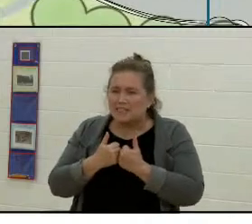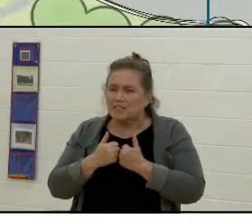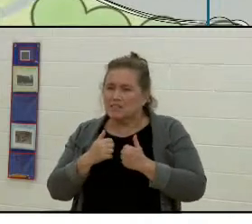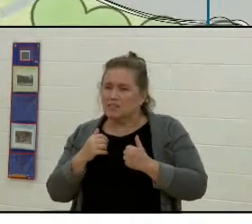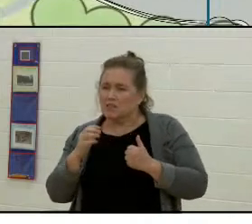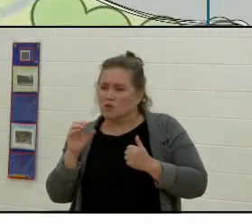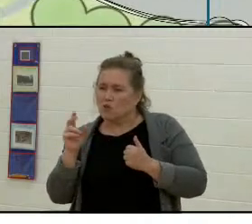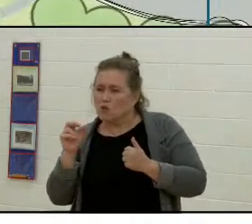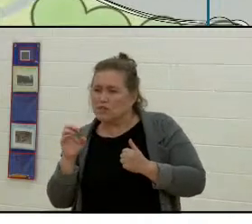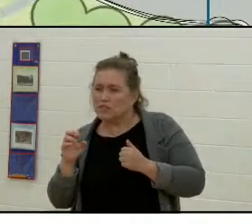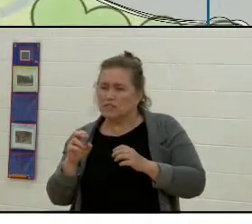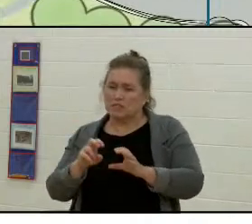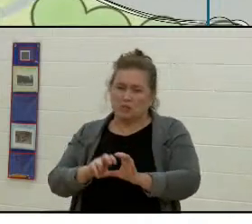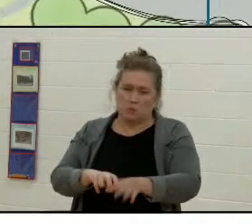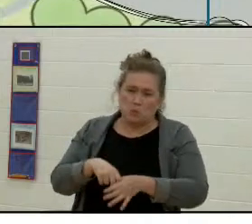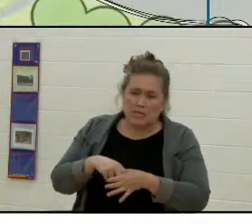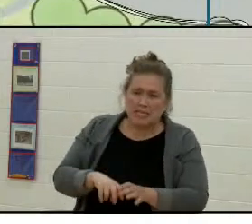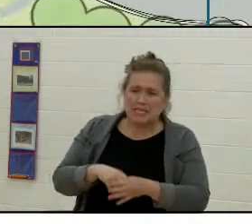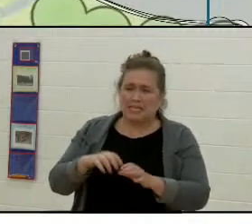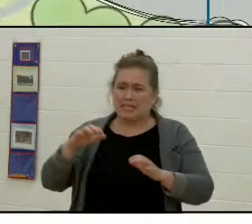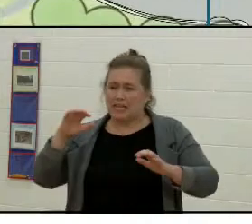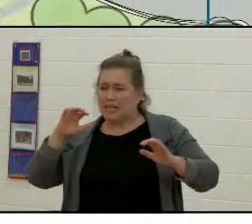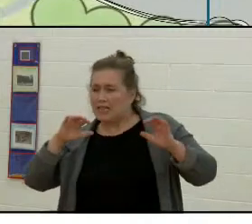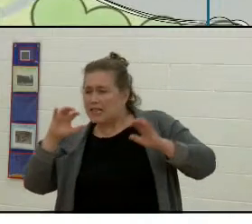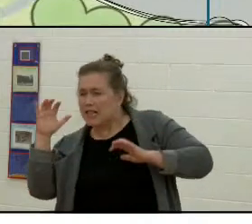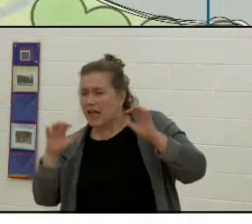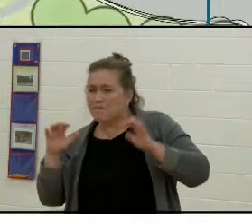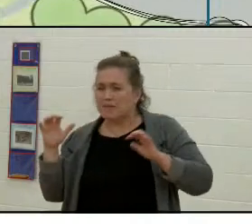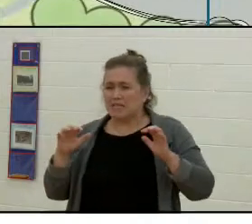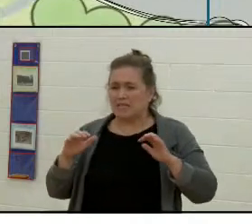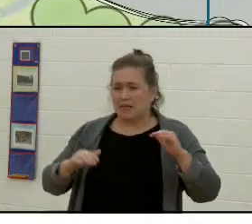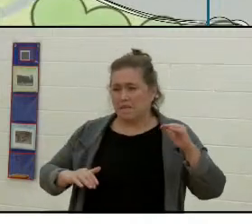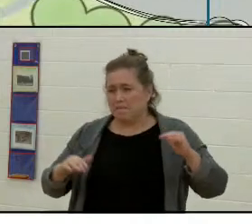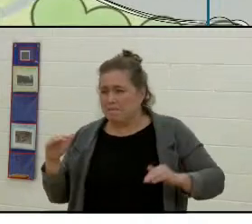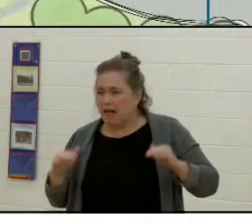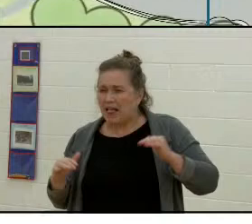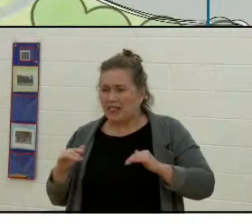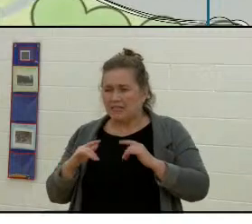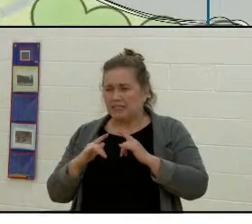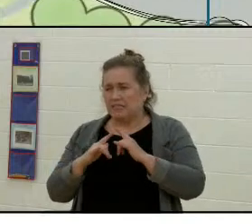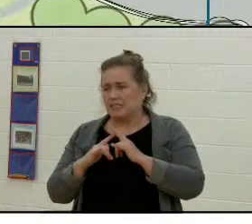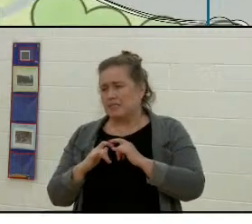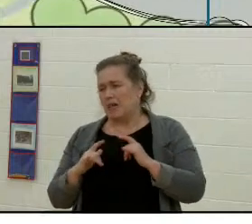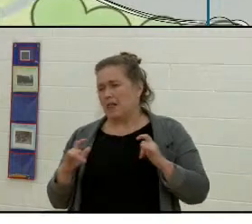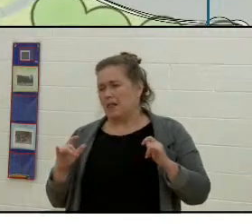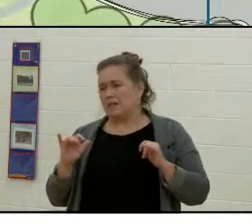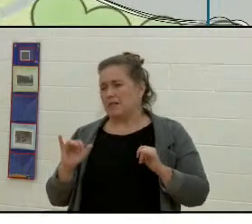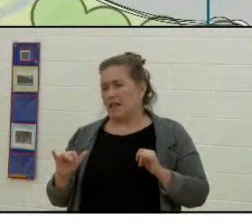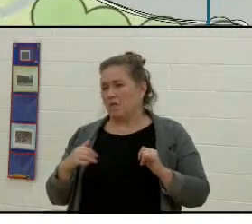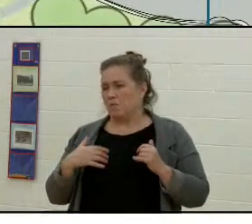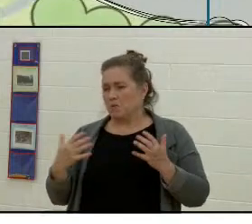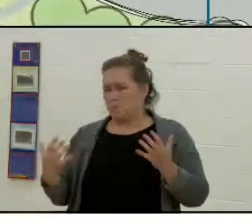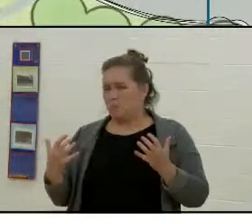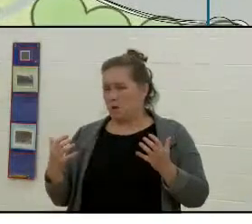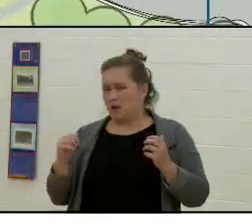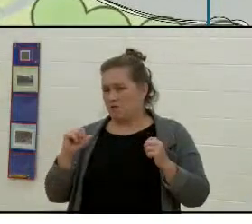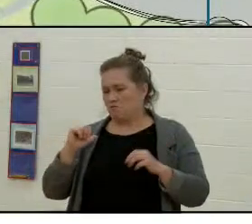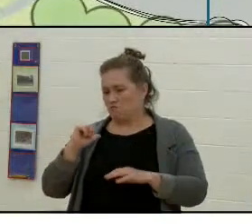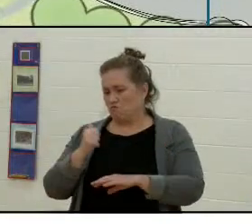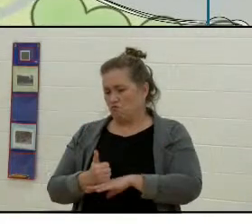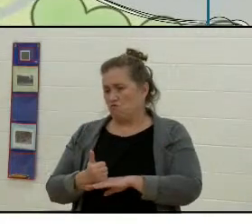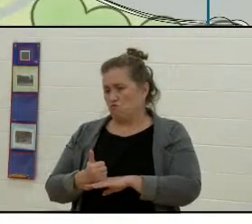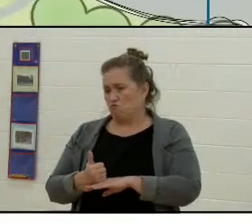elements, climbing elements, balance elements, all that sort of stuff. So we really want to convert what's kind